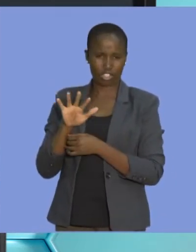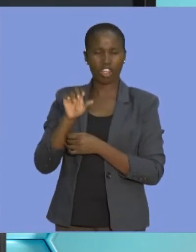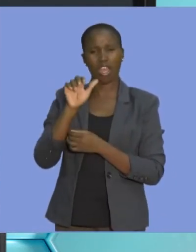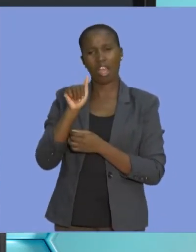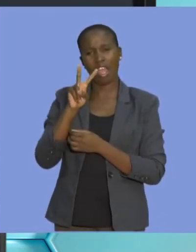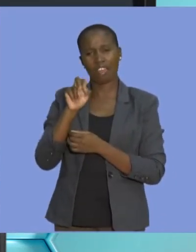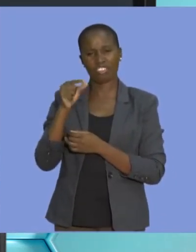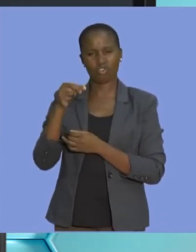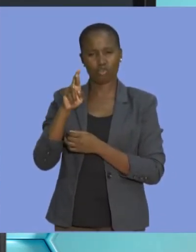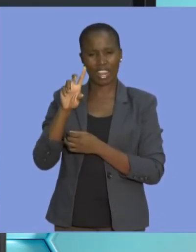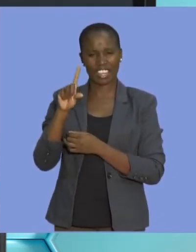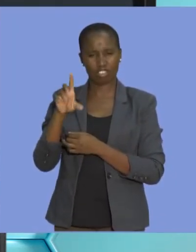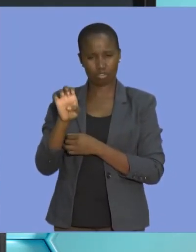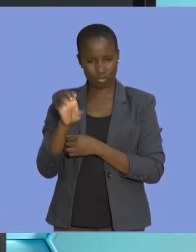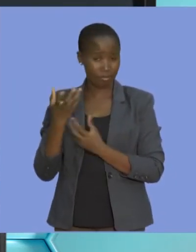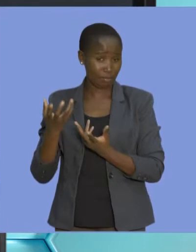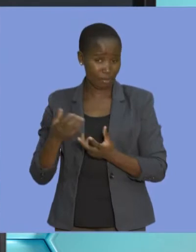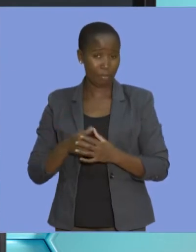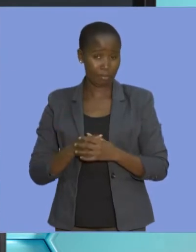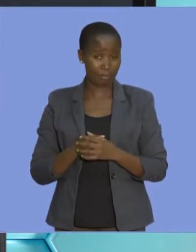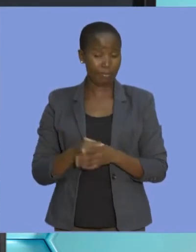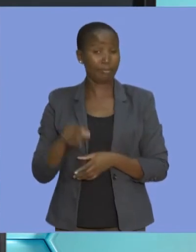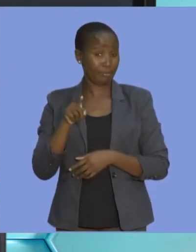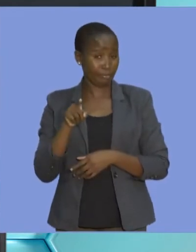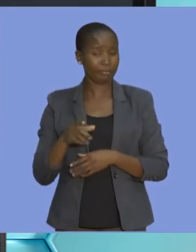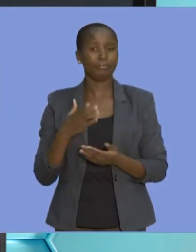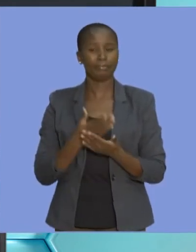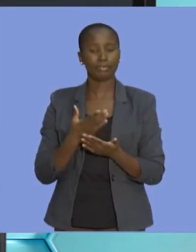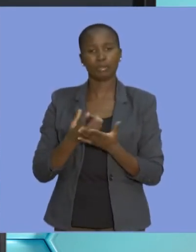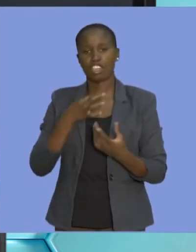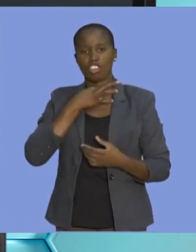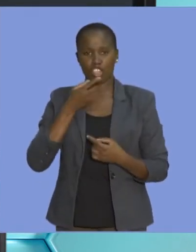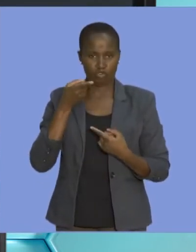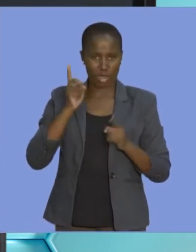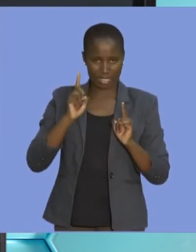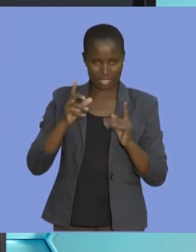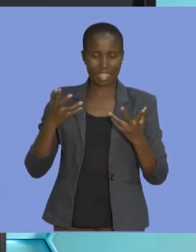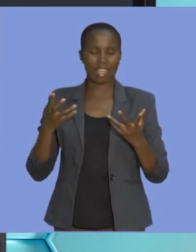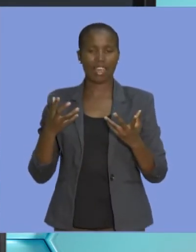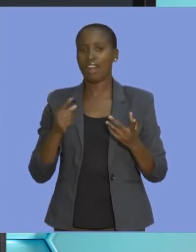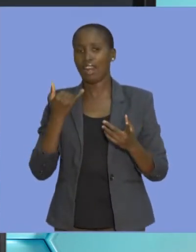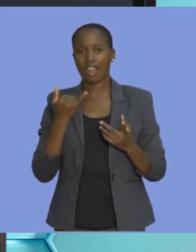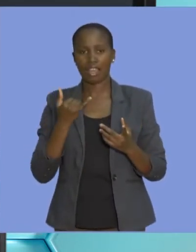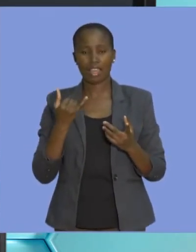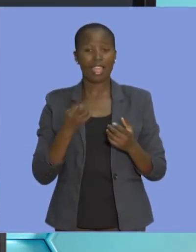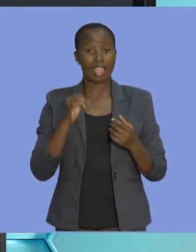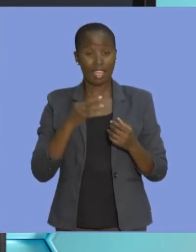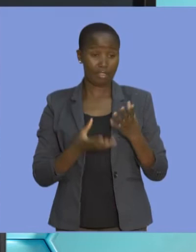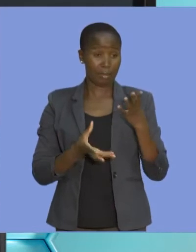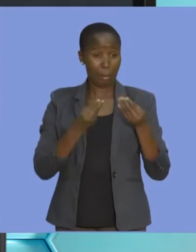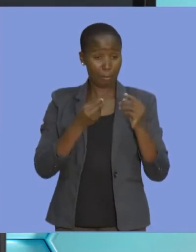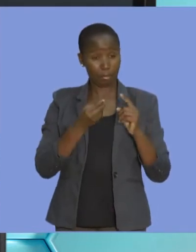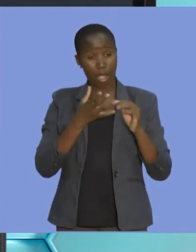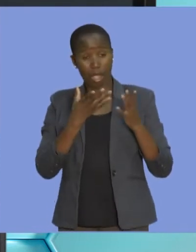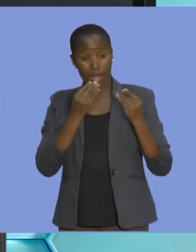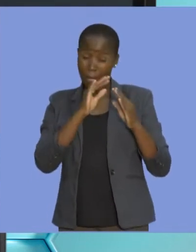something called volatility, okay, which is actually a risk. So much high deviation from the mean,